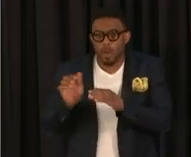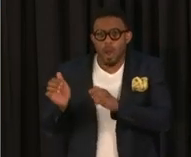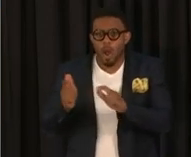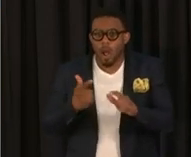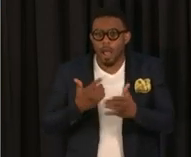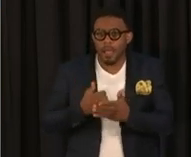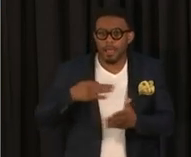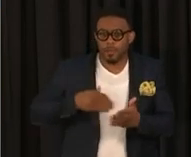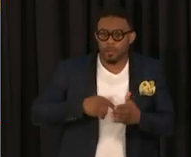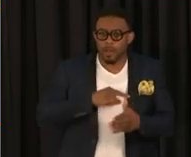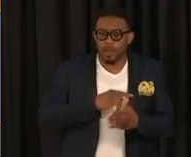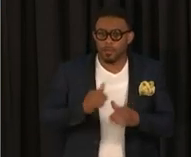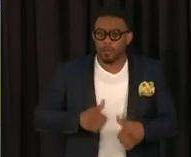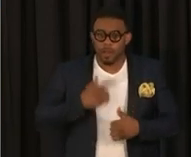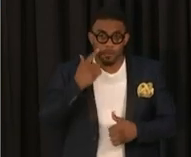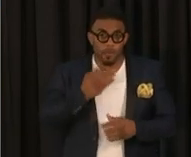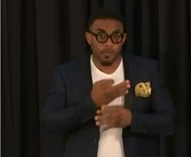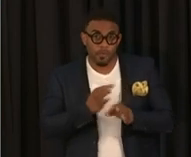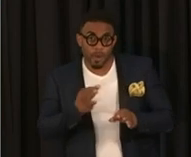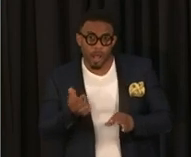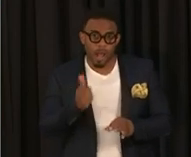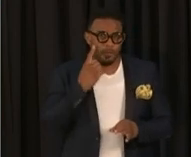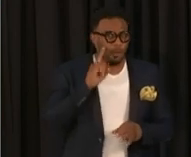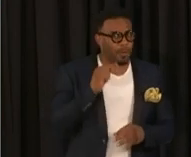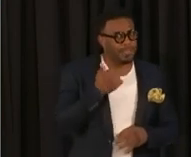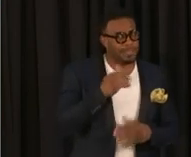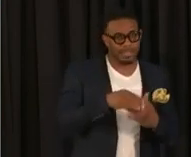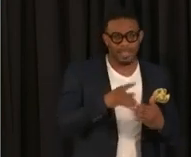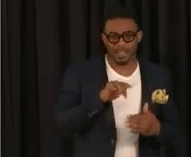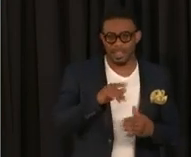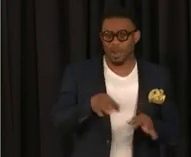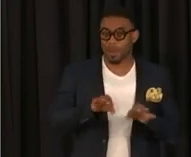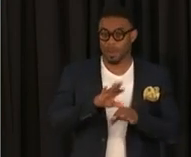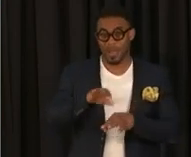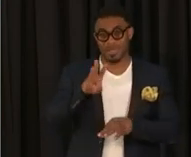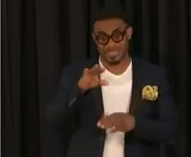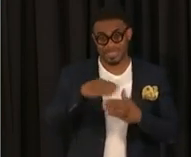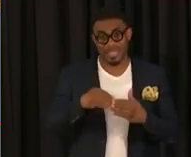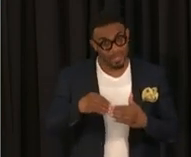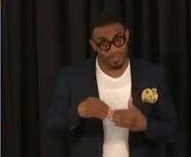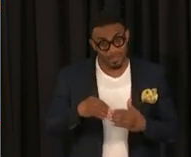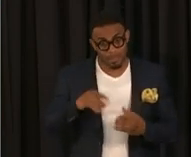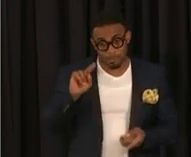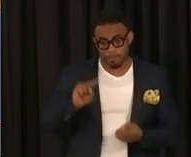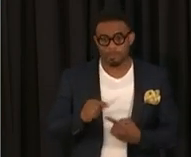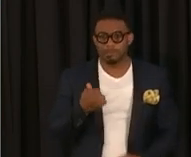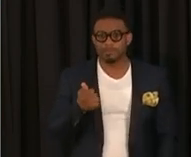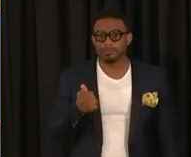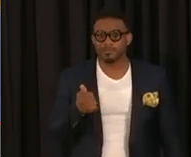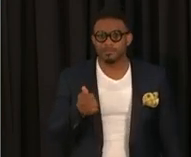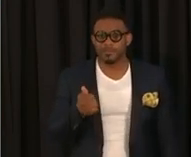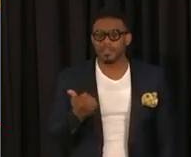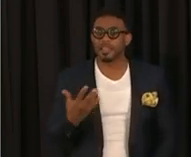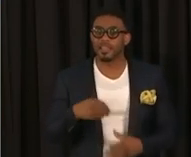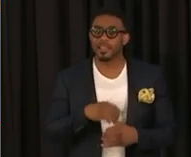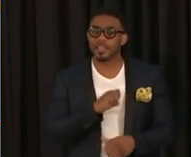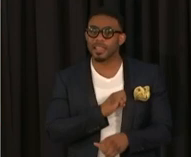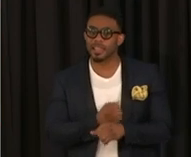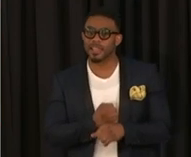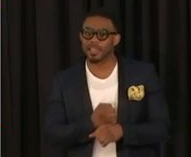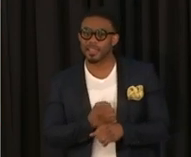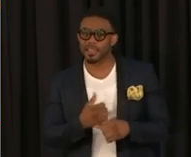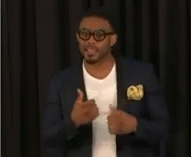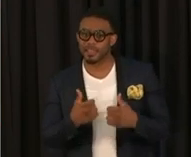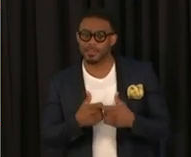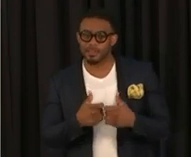to our income-qualified residents for free, and for others for only $10. The kit is worth about $60. It contains